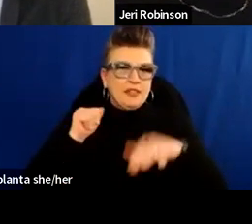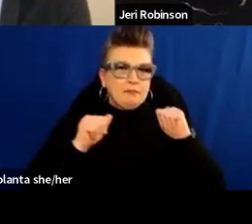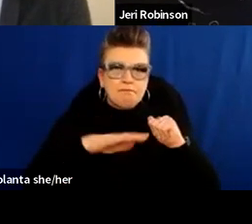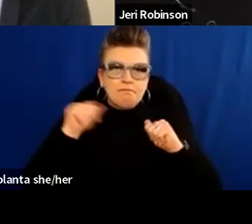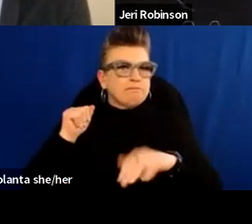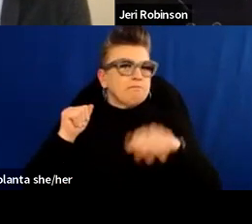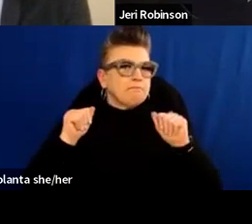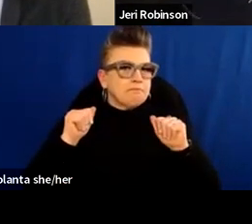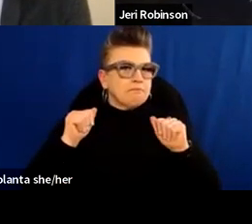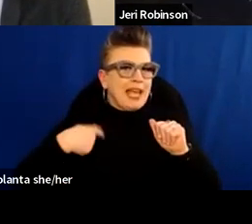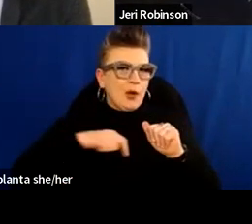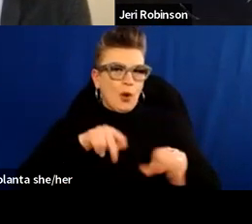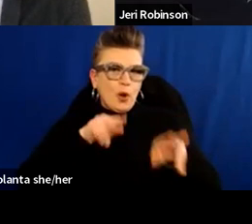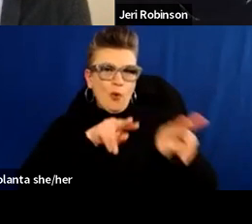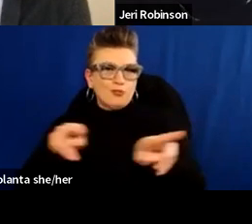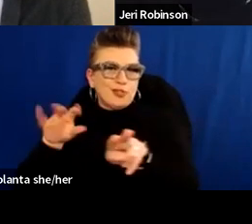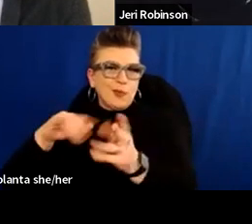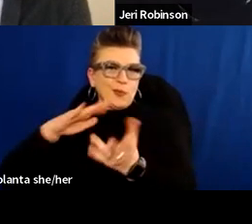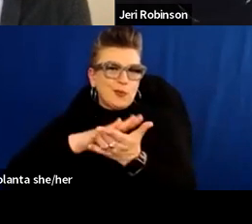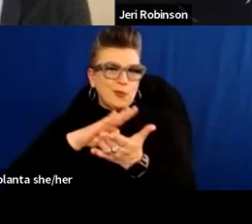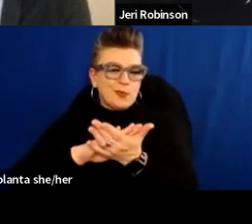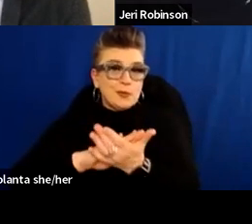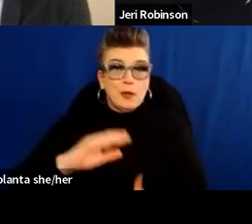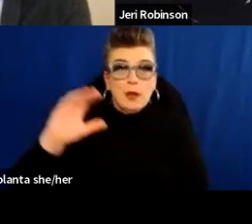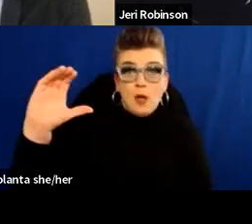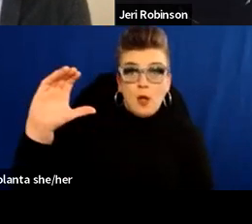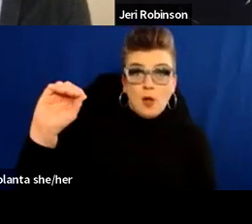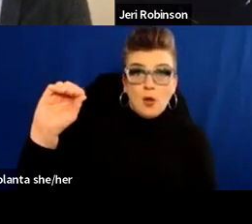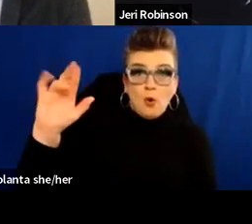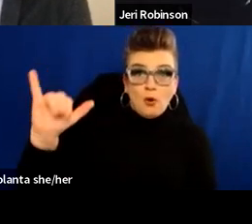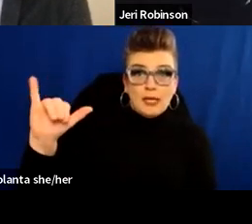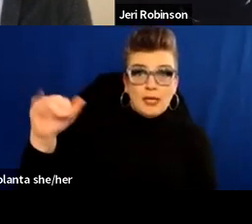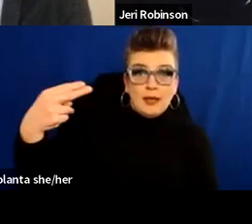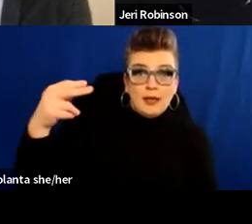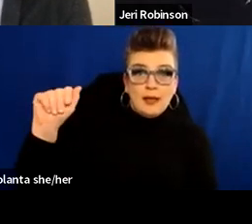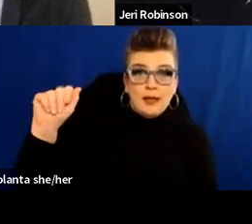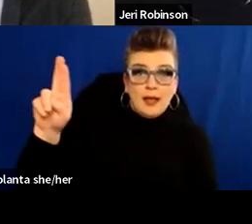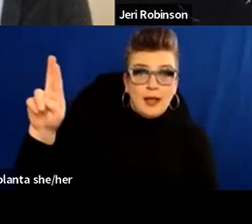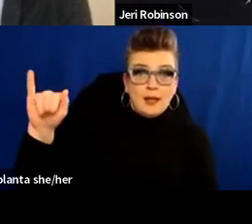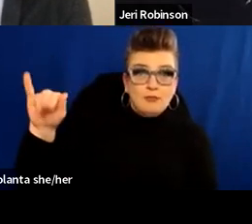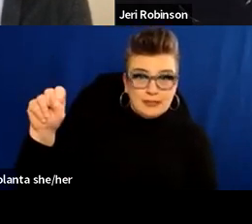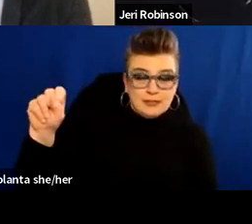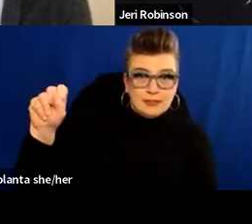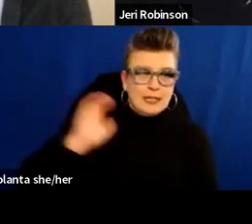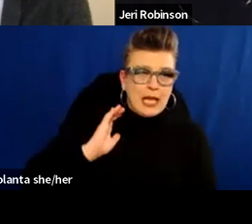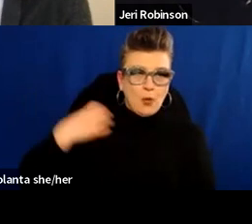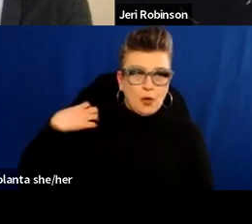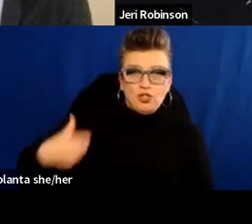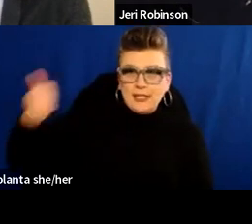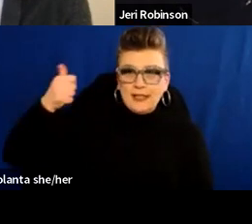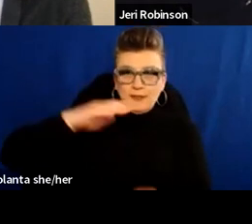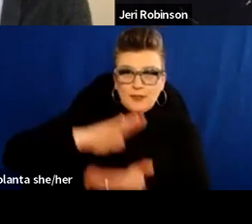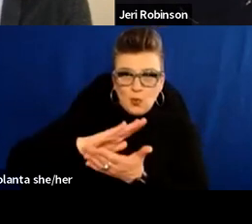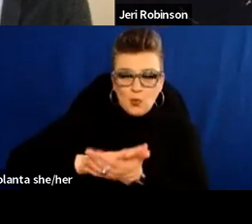that really closely um corey harris our chief of schools and dr eccleston are both working